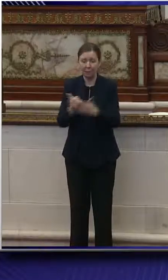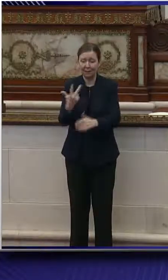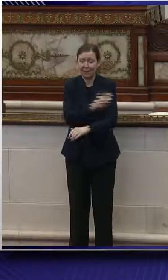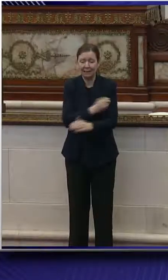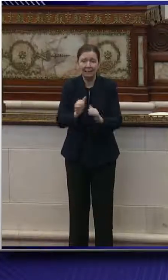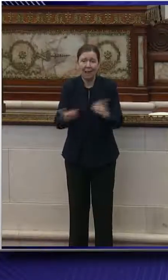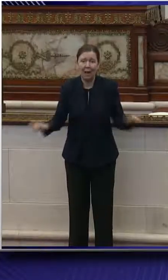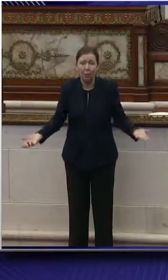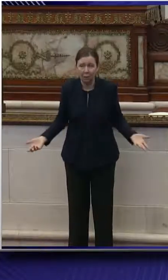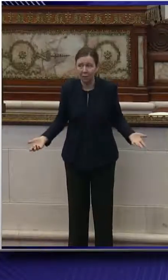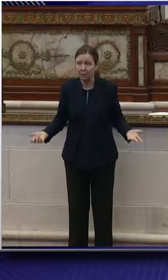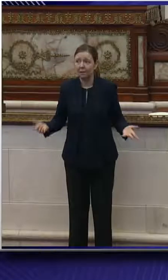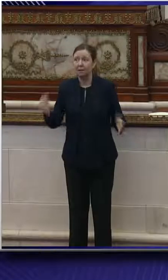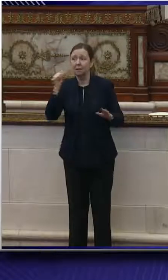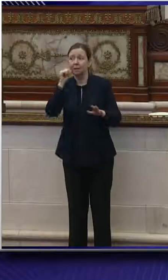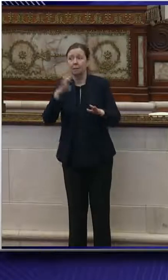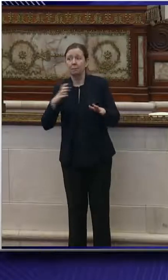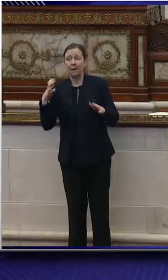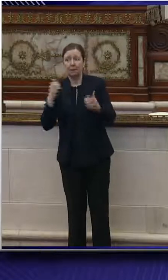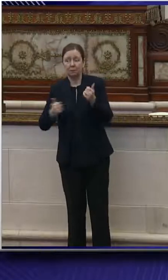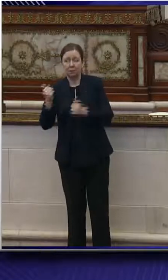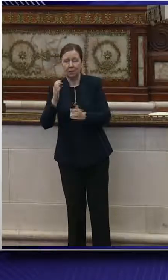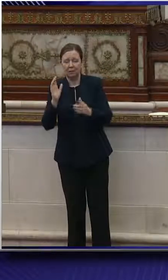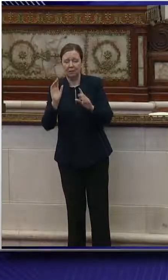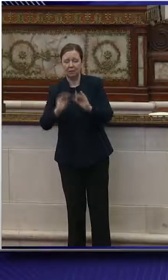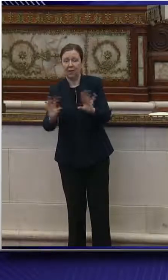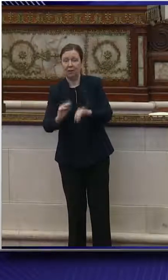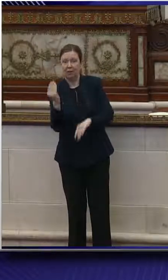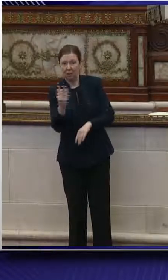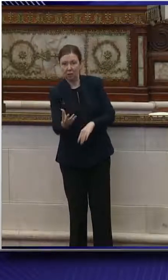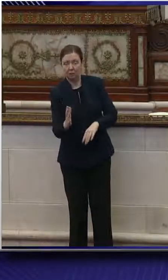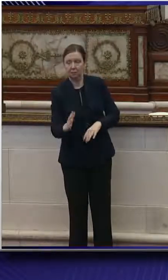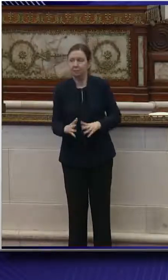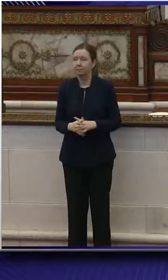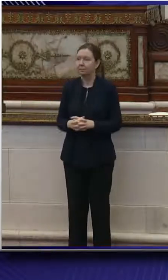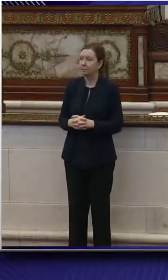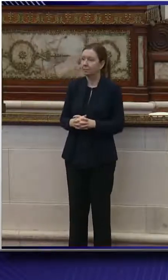vaccinated. Madam Chair, point of clarification.